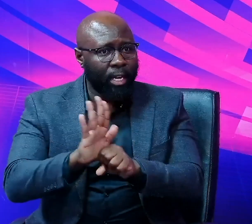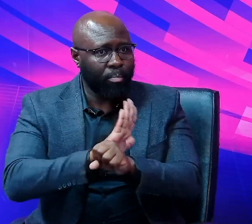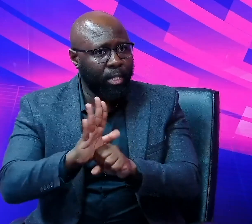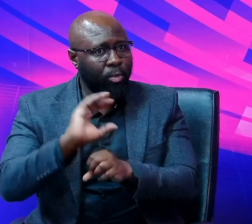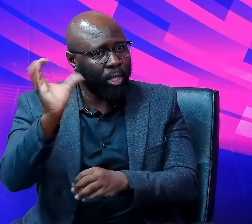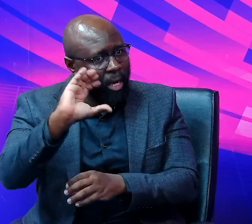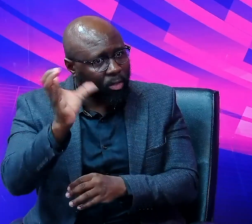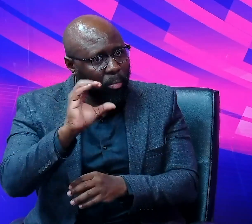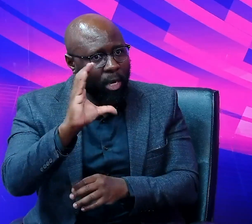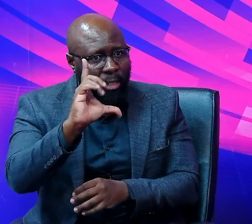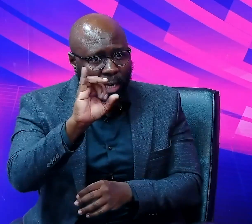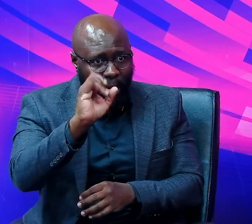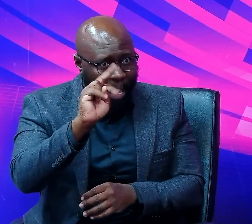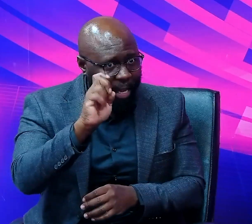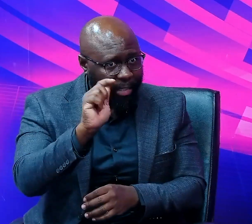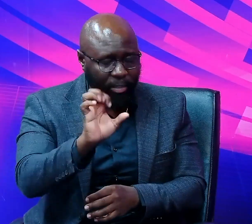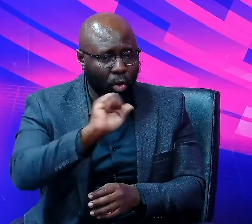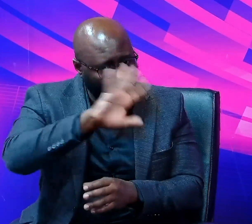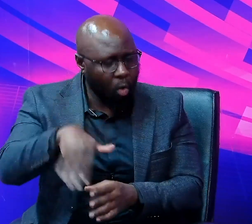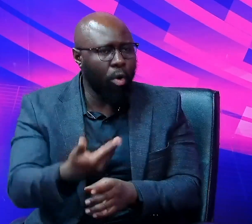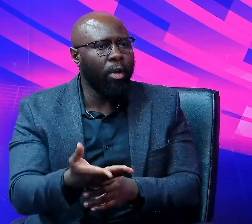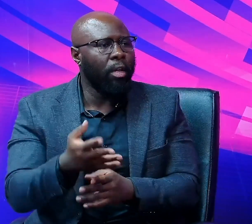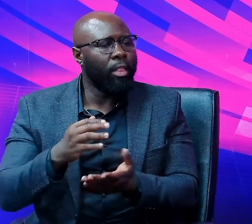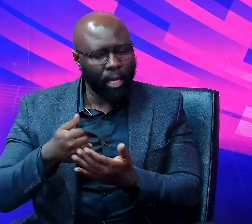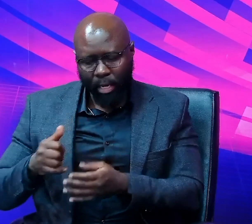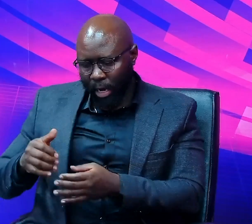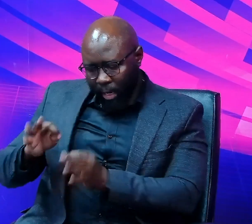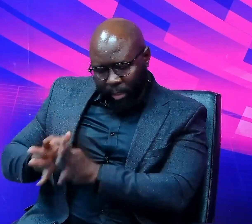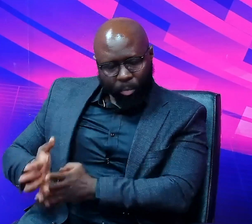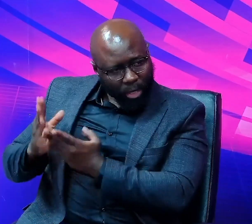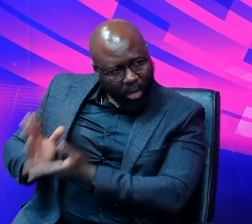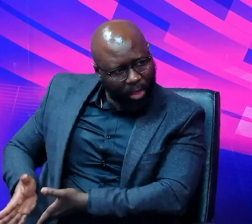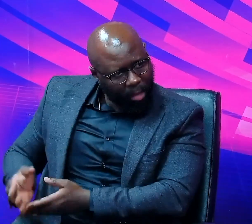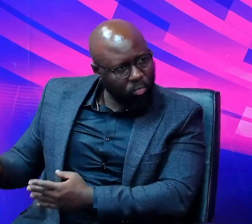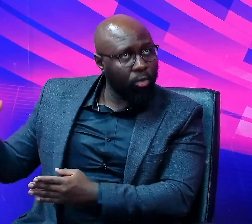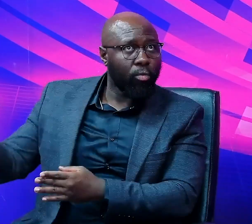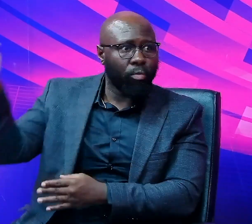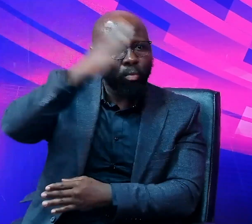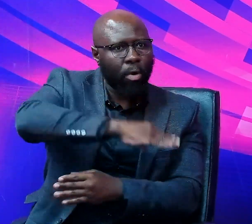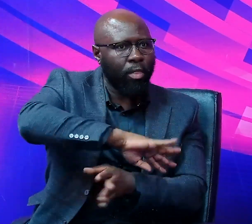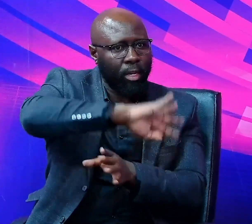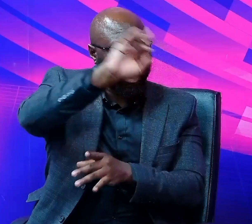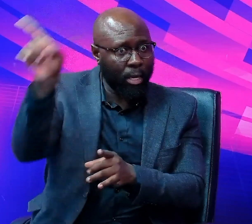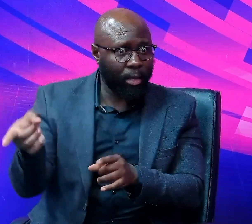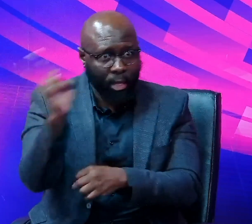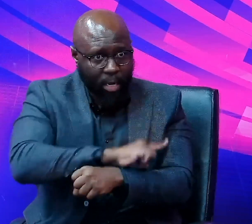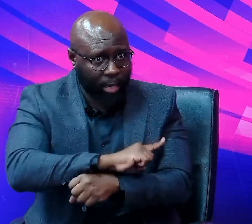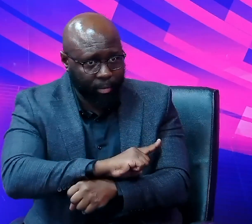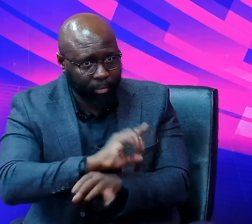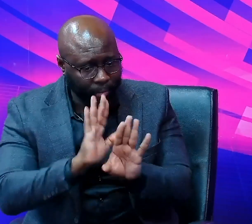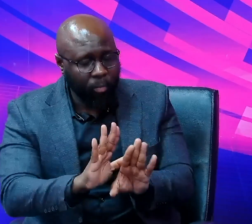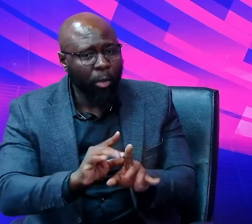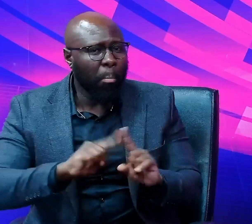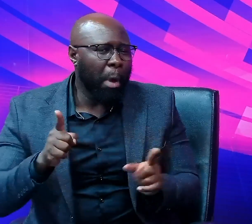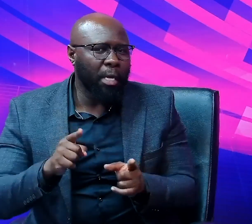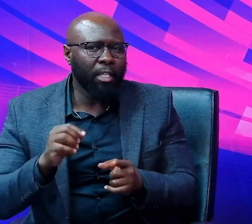person is very busy with clients and all that, then they will need an interpreter to be with them or on a